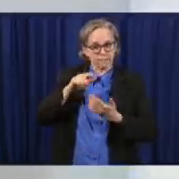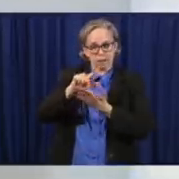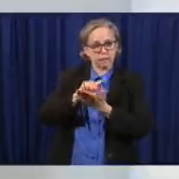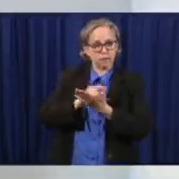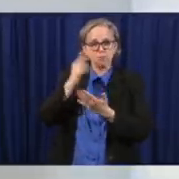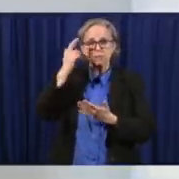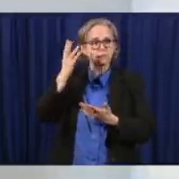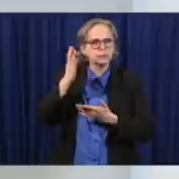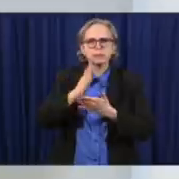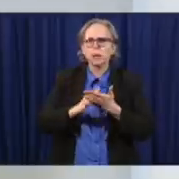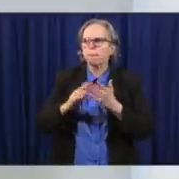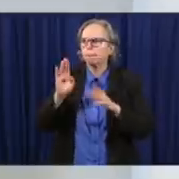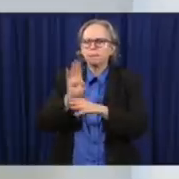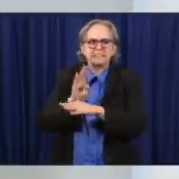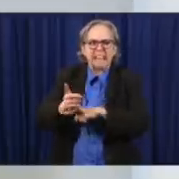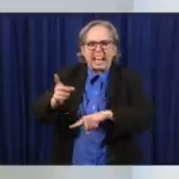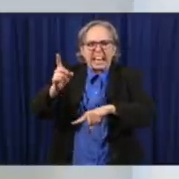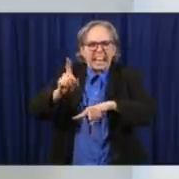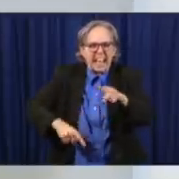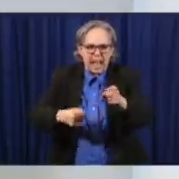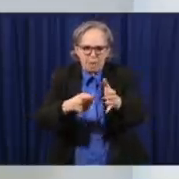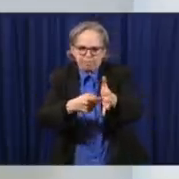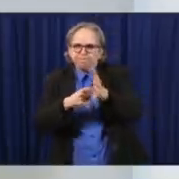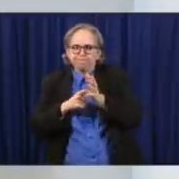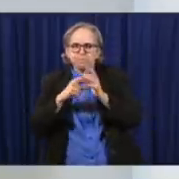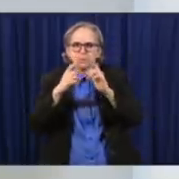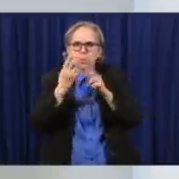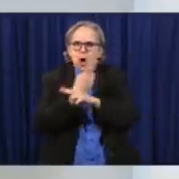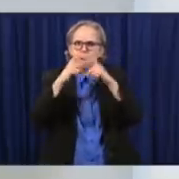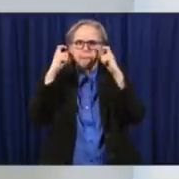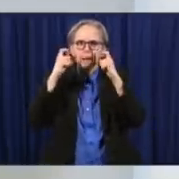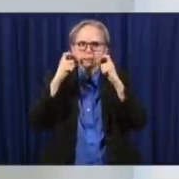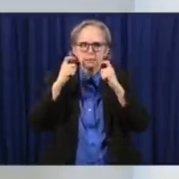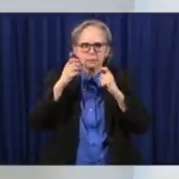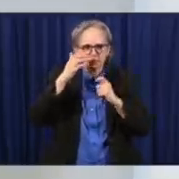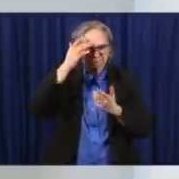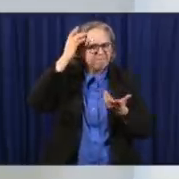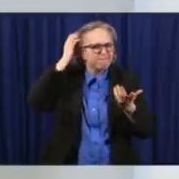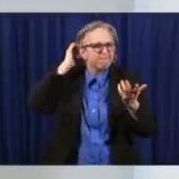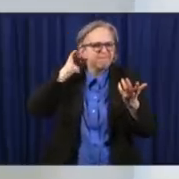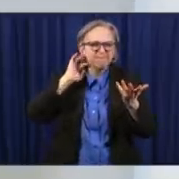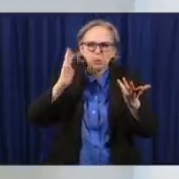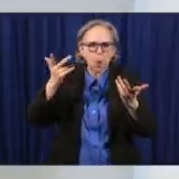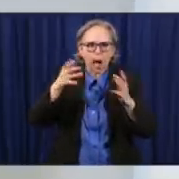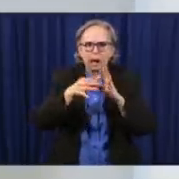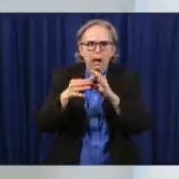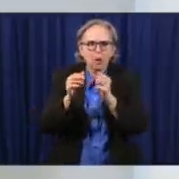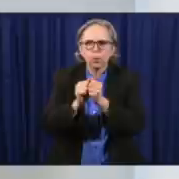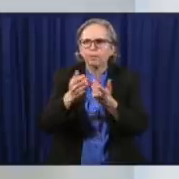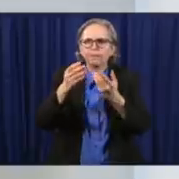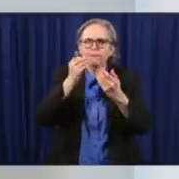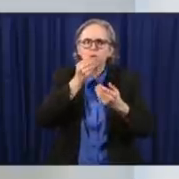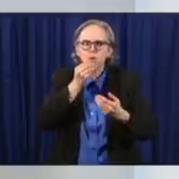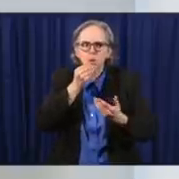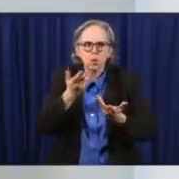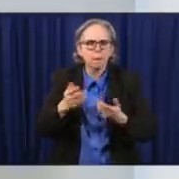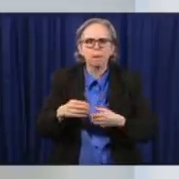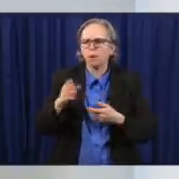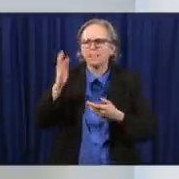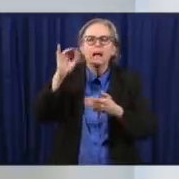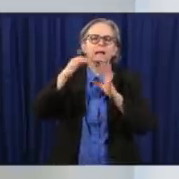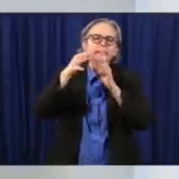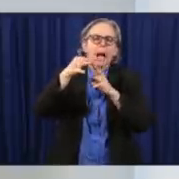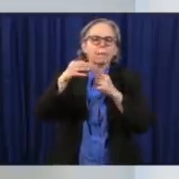require masks. There are literally in some food settings that having a cloth mask is not